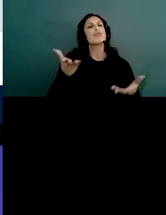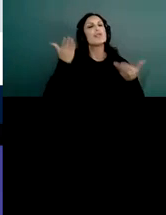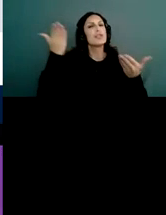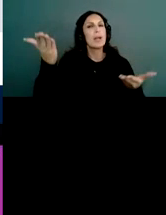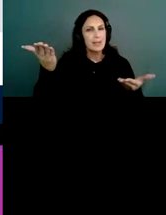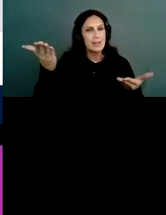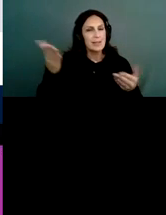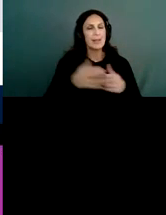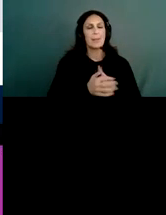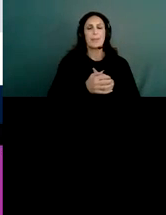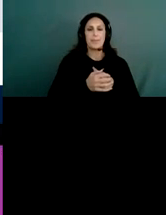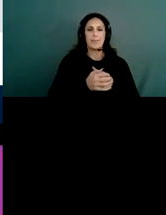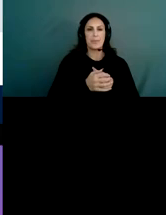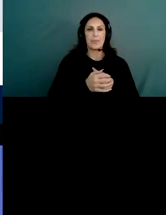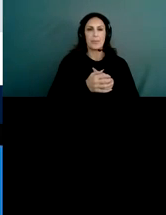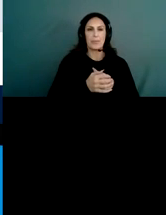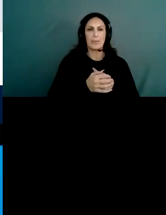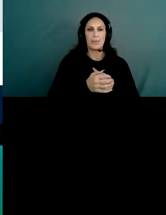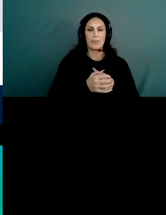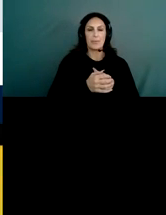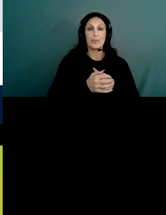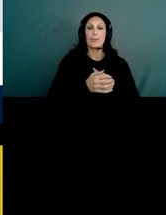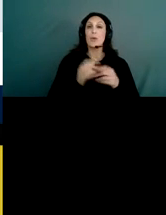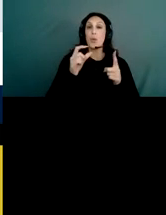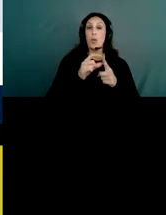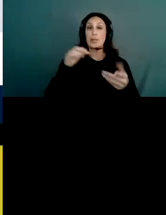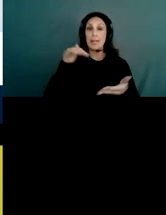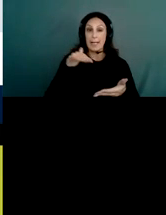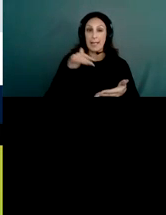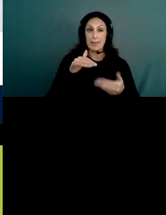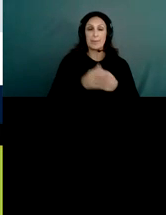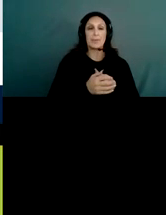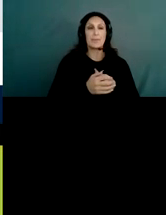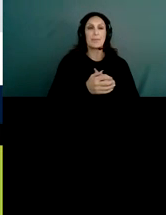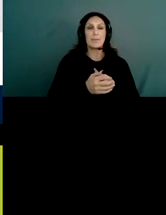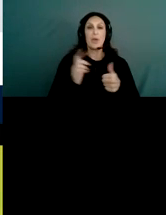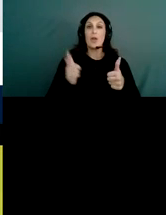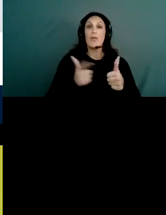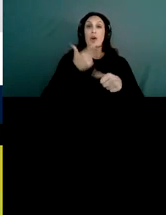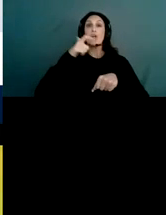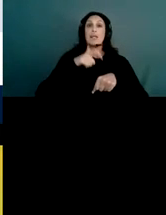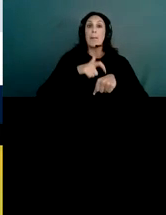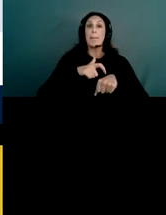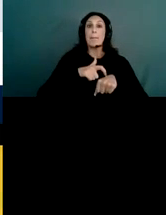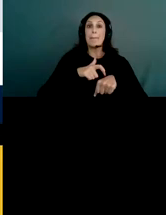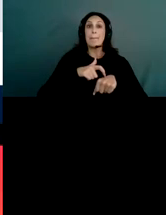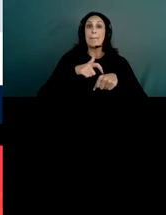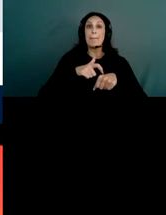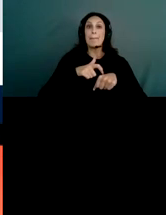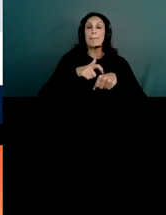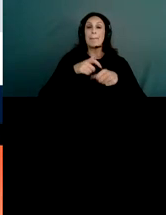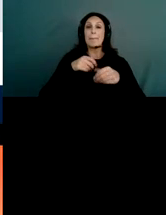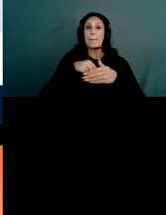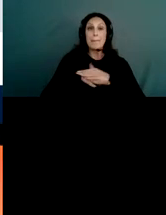they progress into higher levels. Word study. The first time a student enters an area, they will see a short